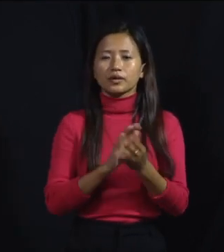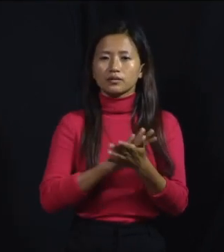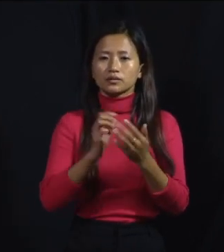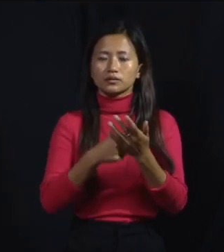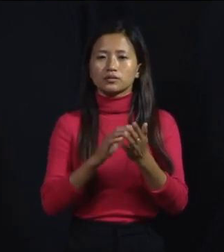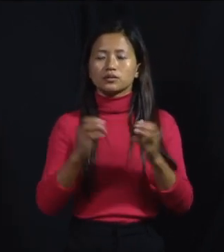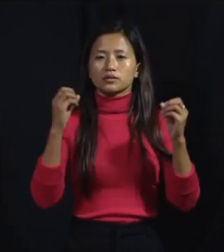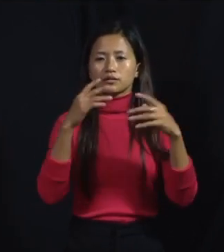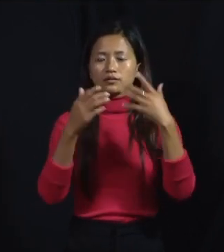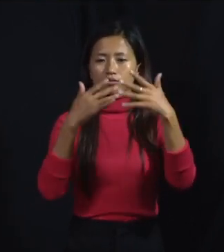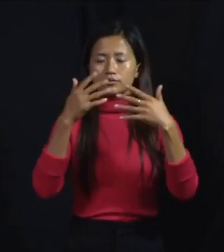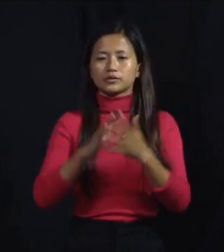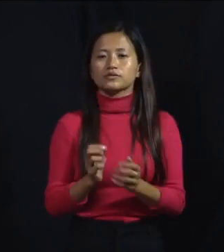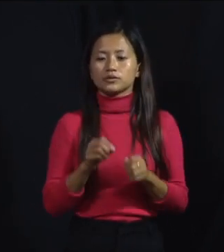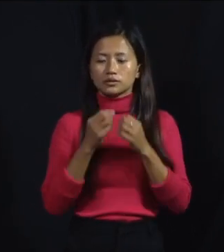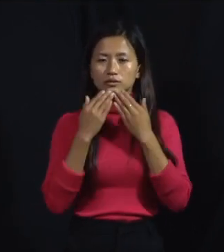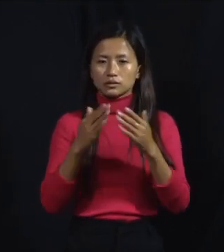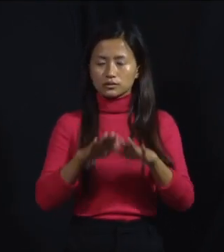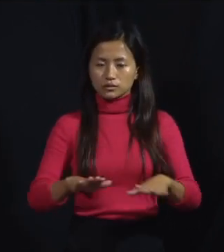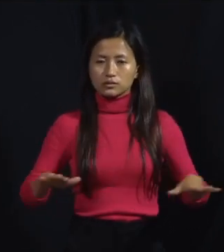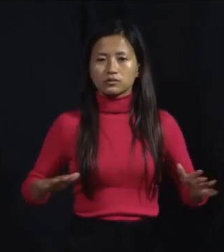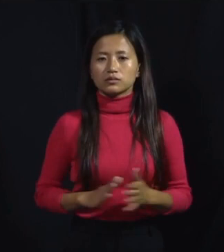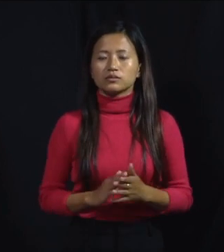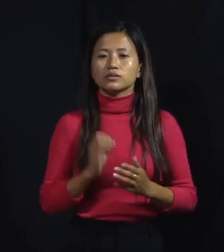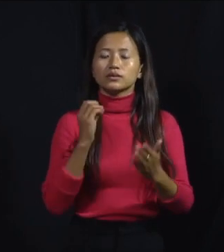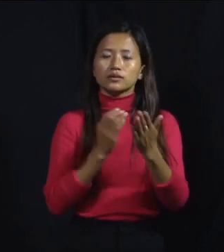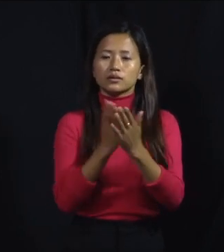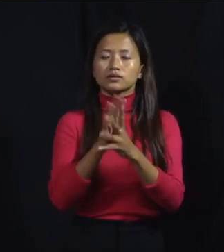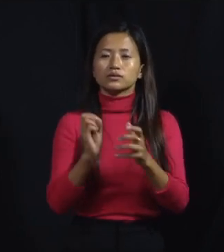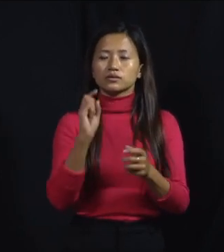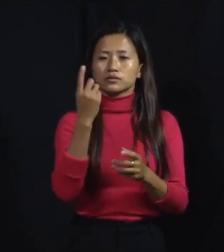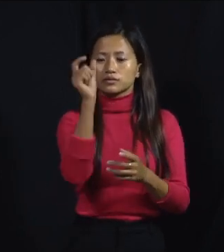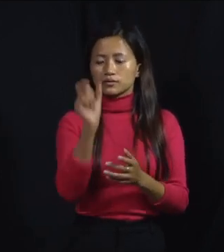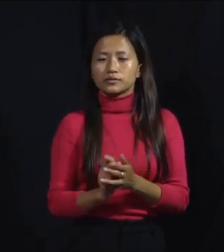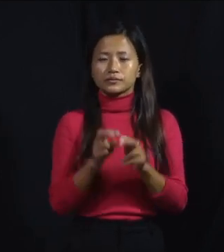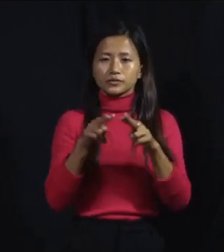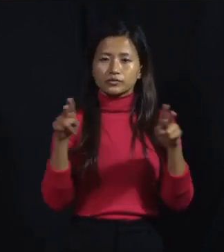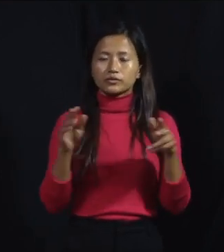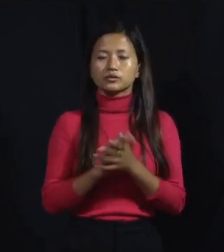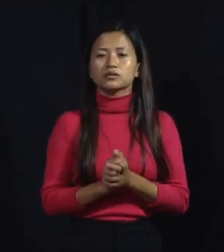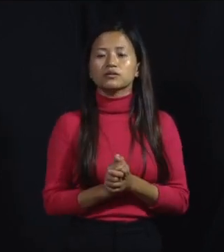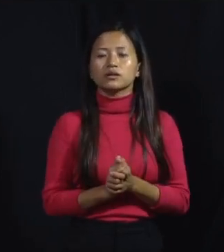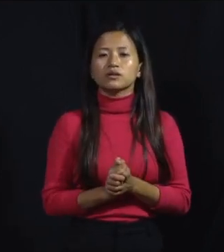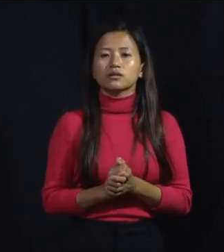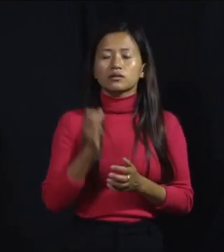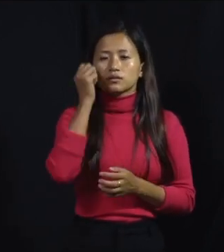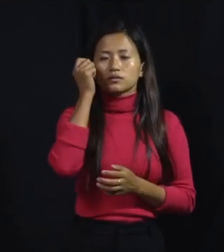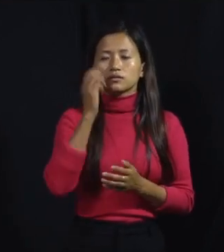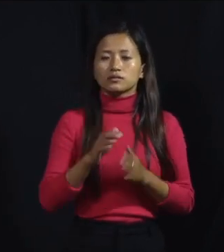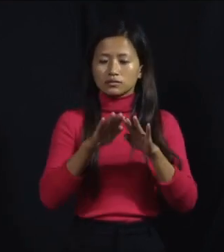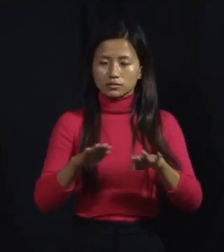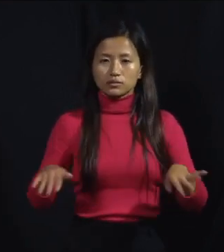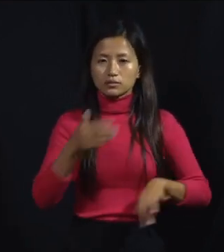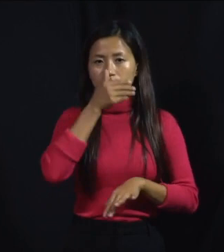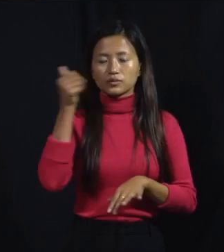and environment of the students, so that we can cater to the individual differences, you know, we can understand the